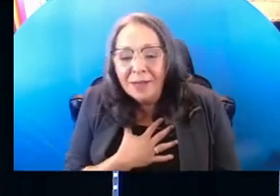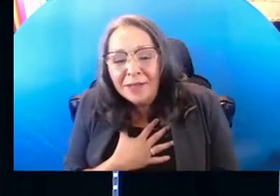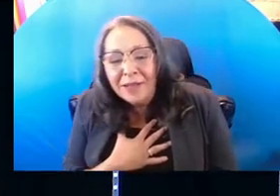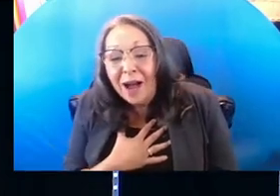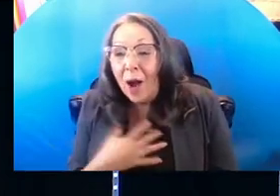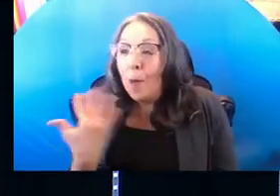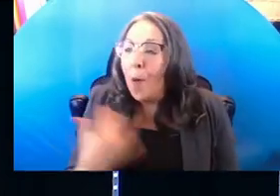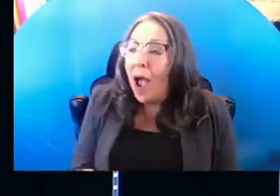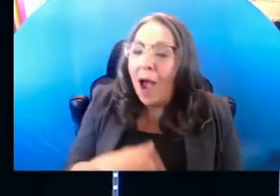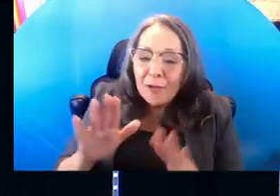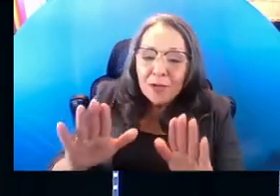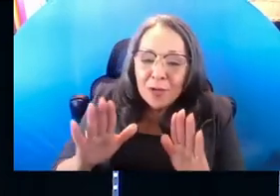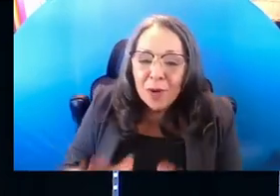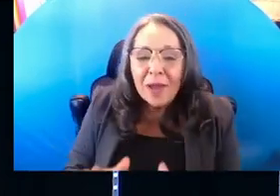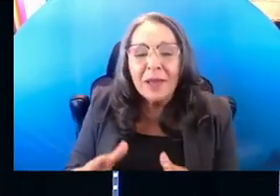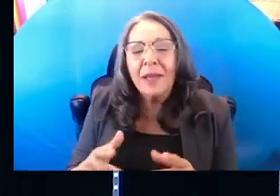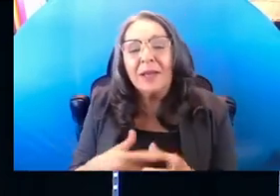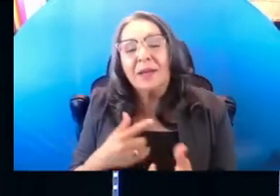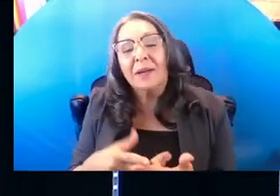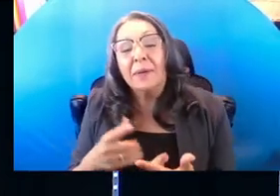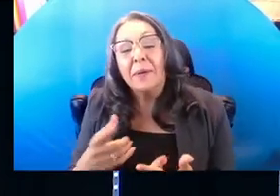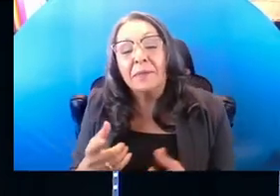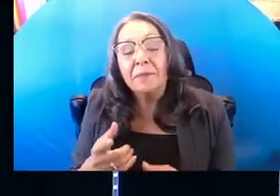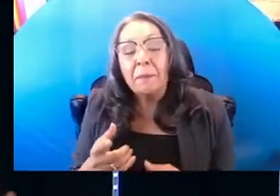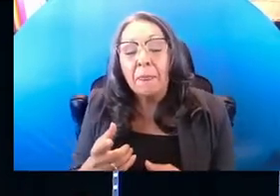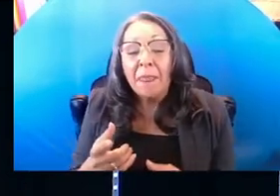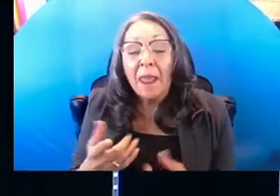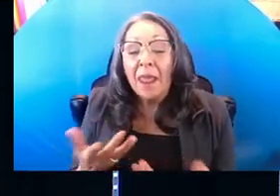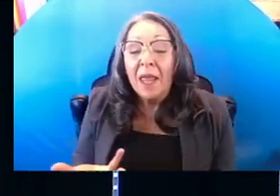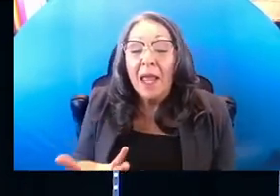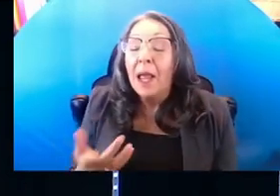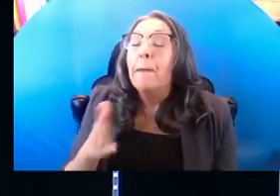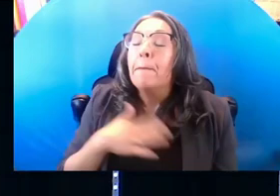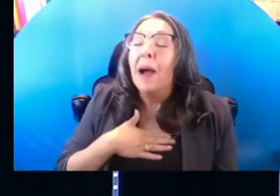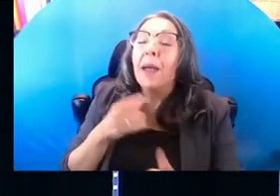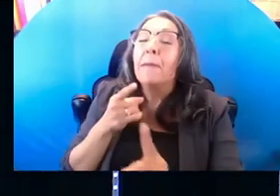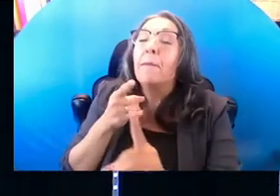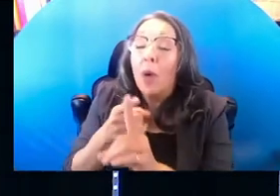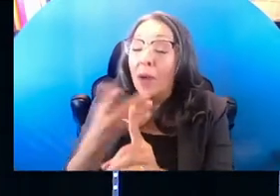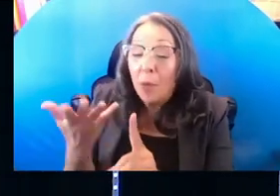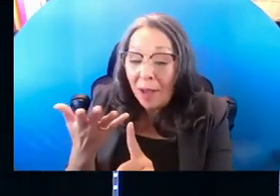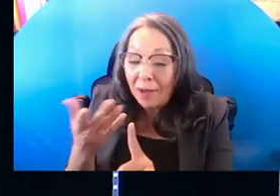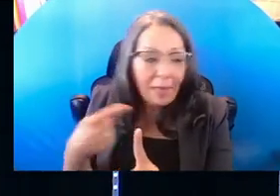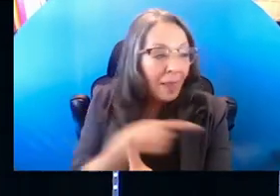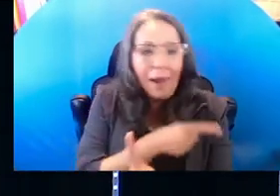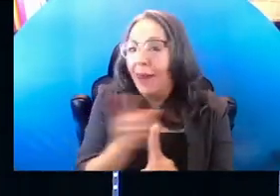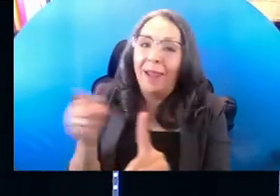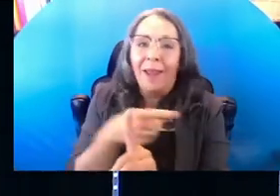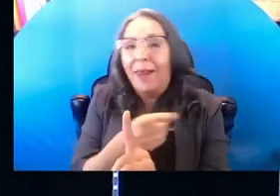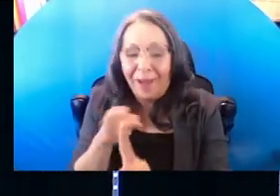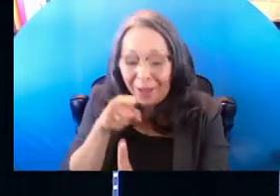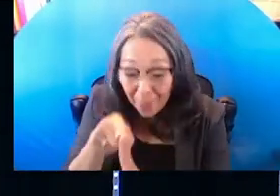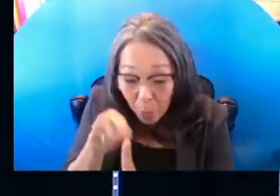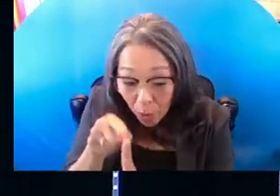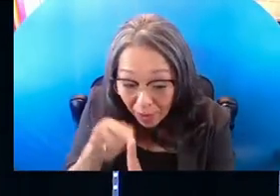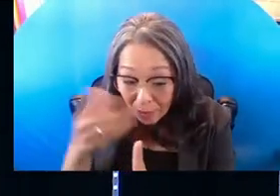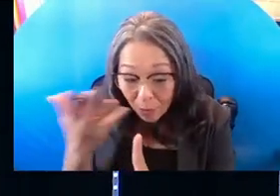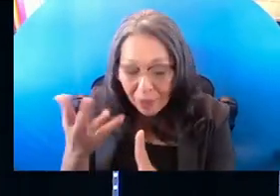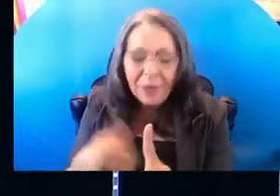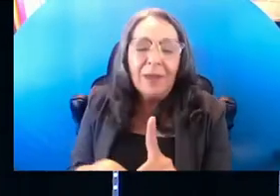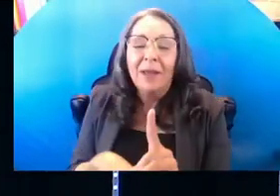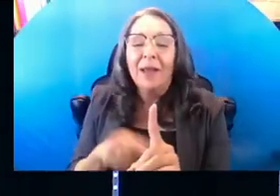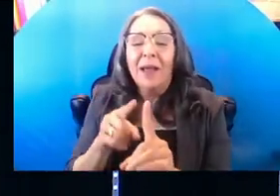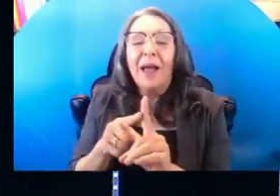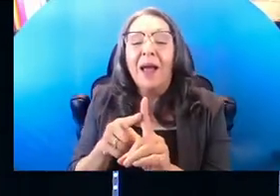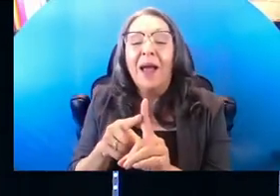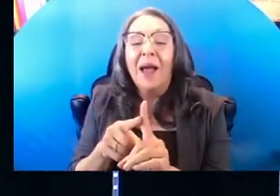this is great. You know what I mean? It's like, but it was the point that I'm trying to make. Okay? Through